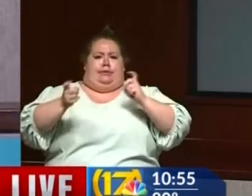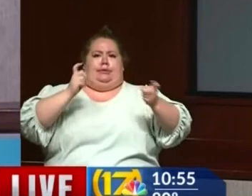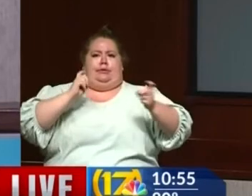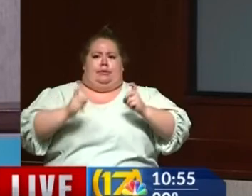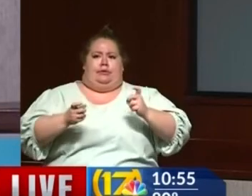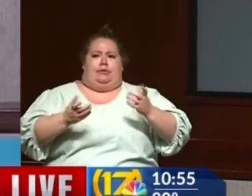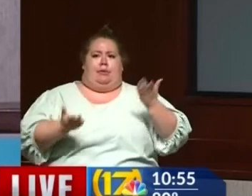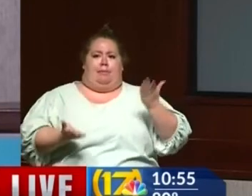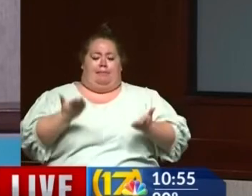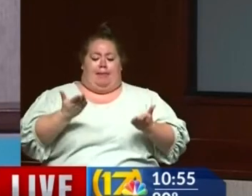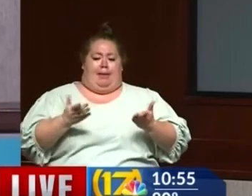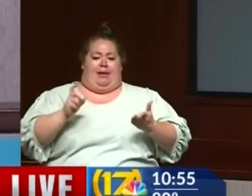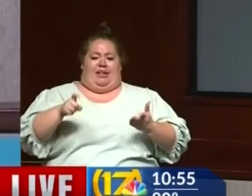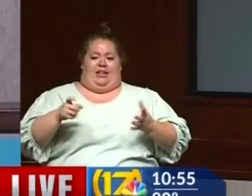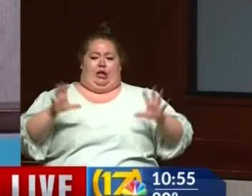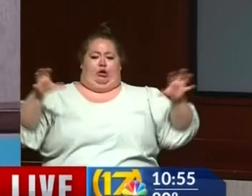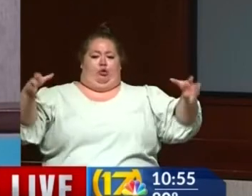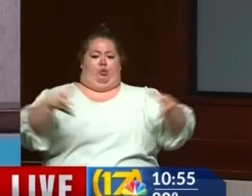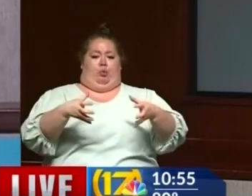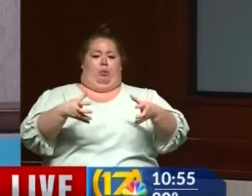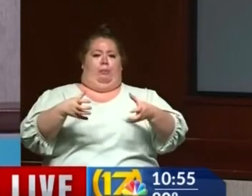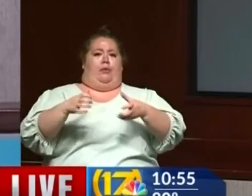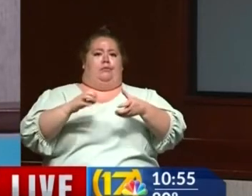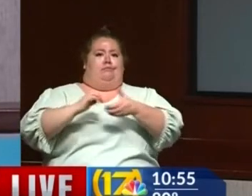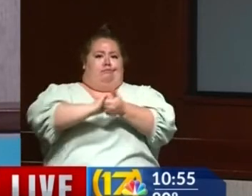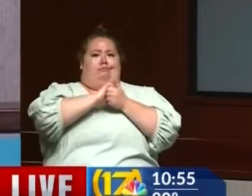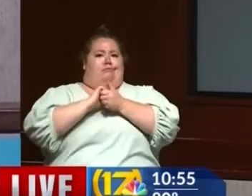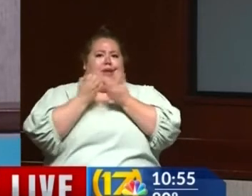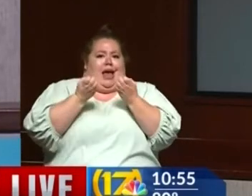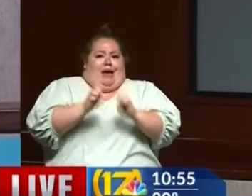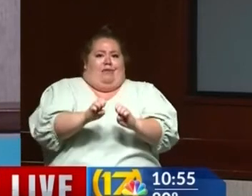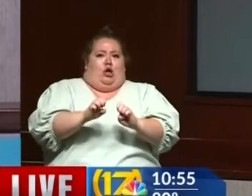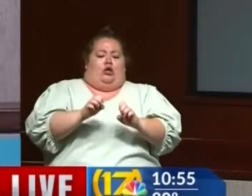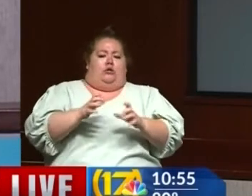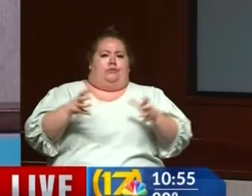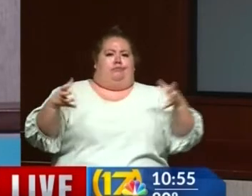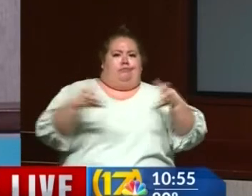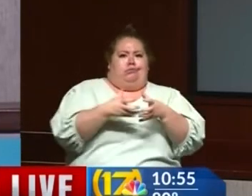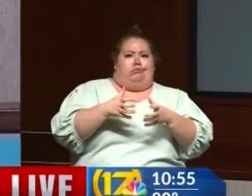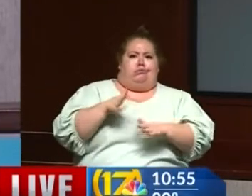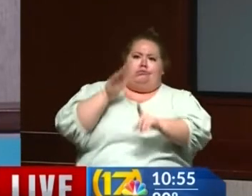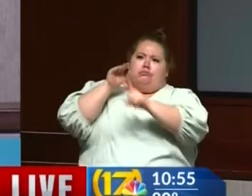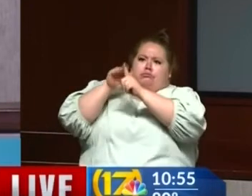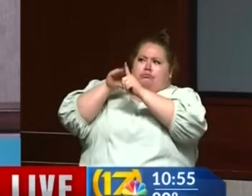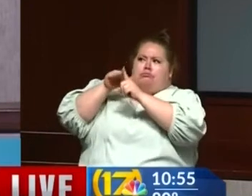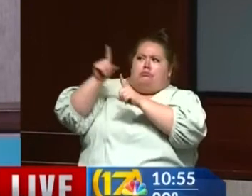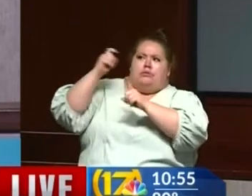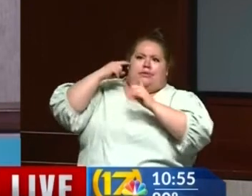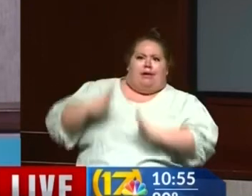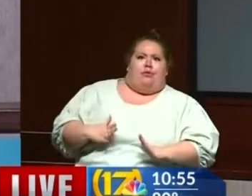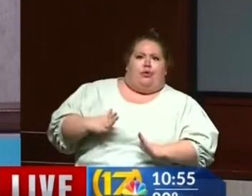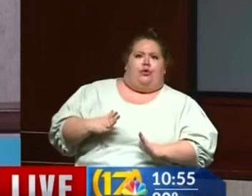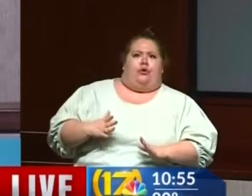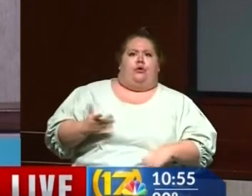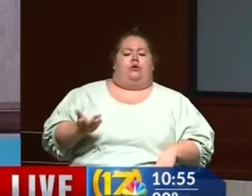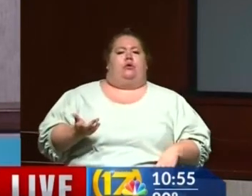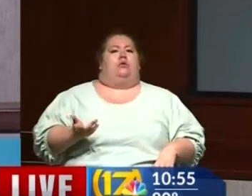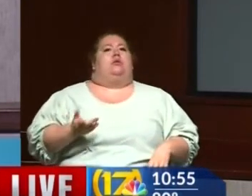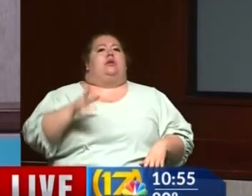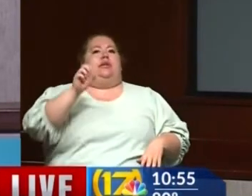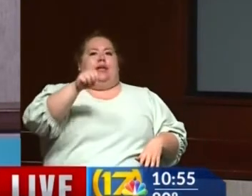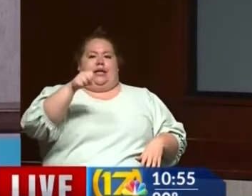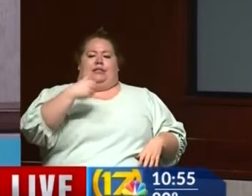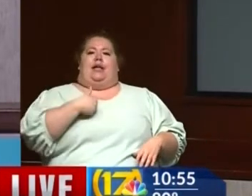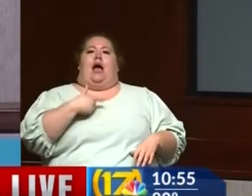group effort to get the governor to, you know, change some of these things? Yes, there are ongoing conversations with